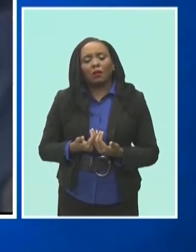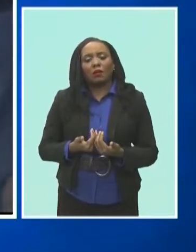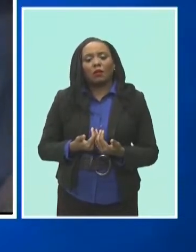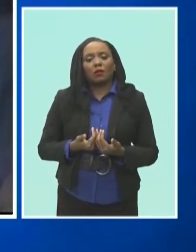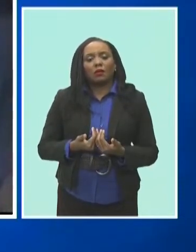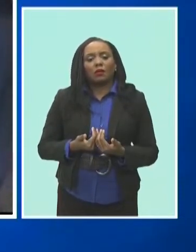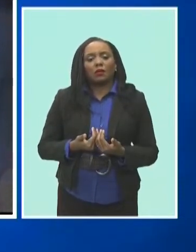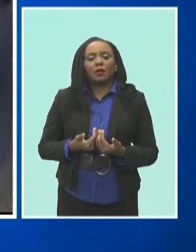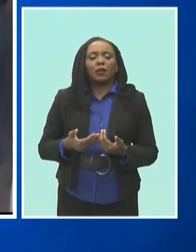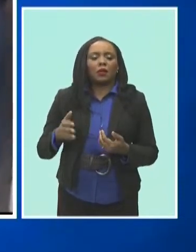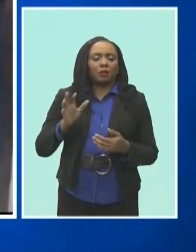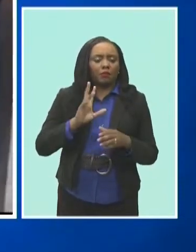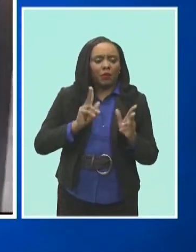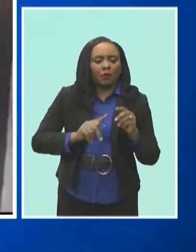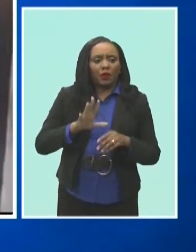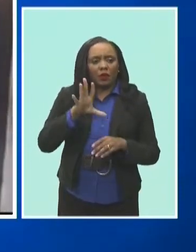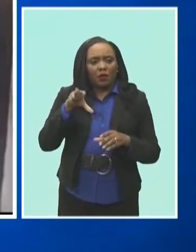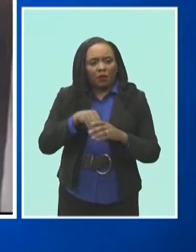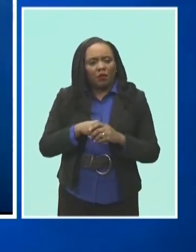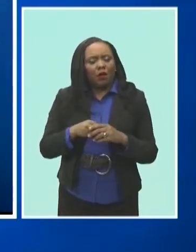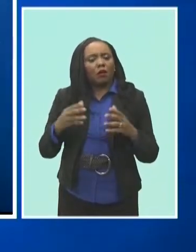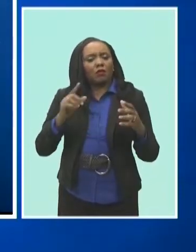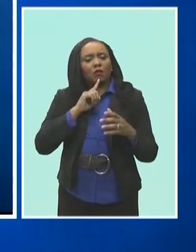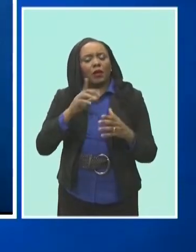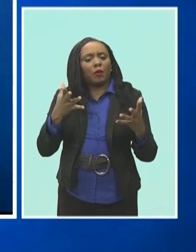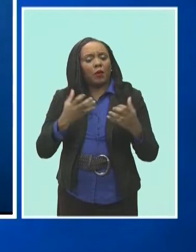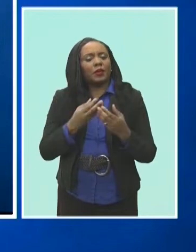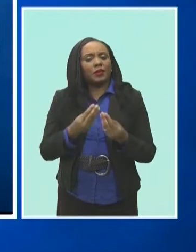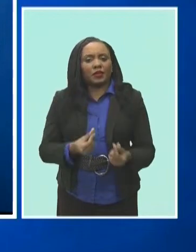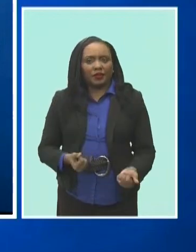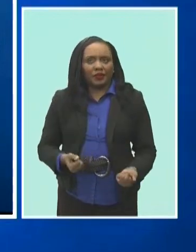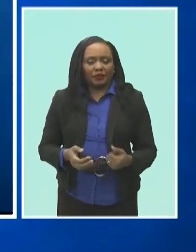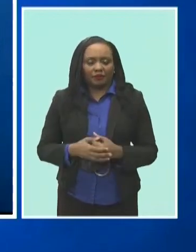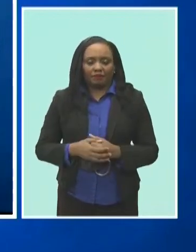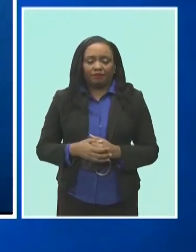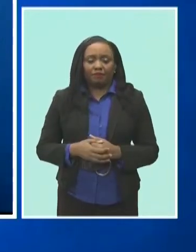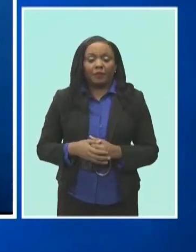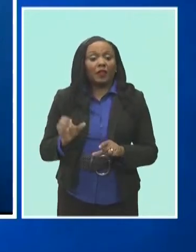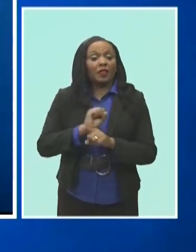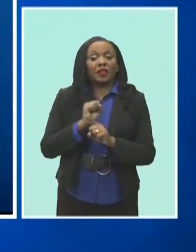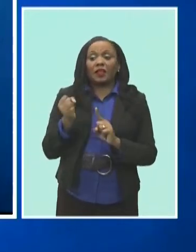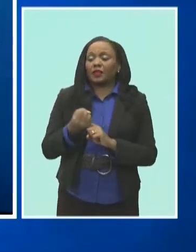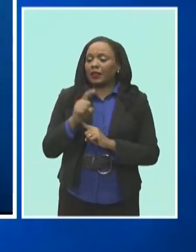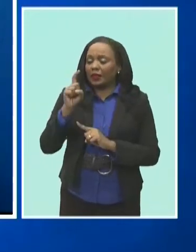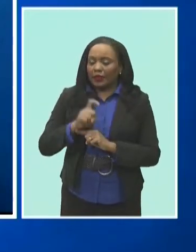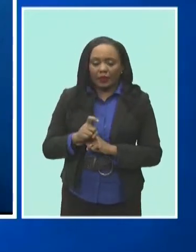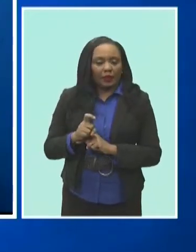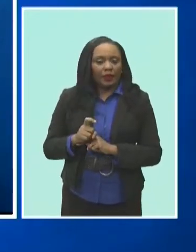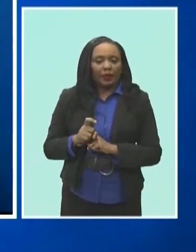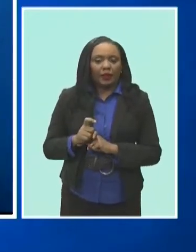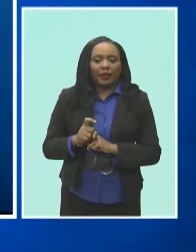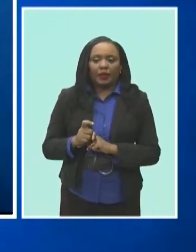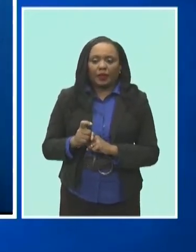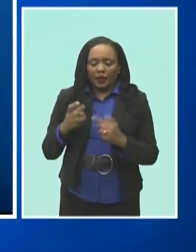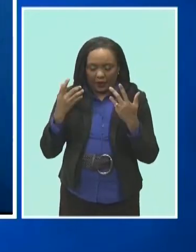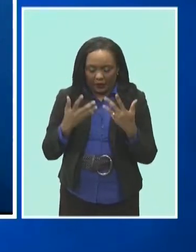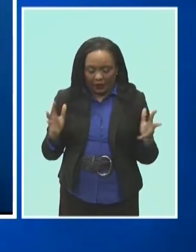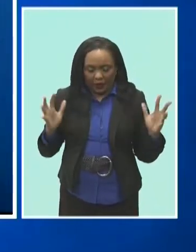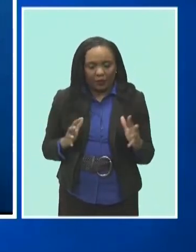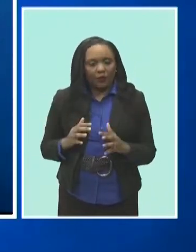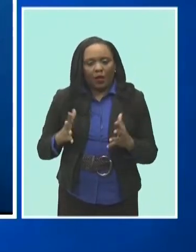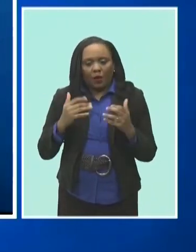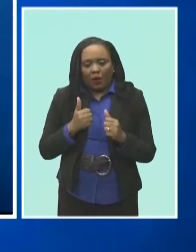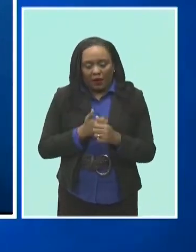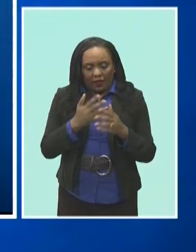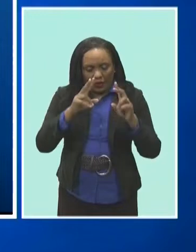interest of all involved parties. It must be dealt with. We must tell the citizenry of